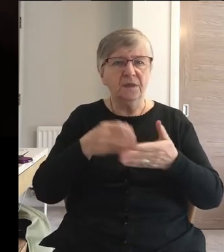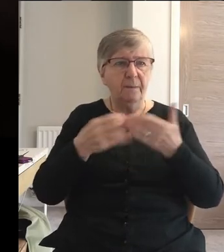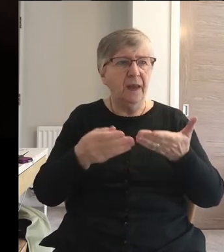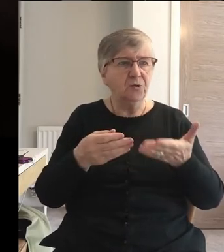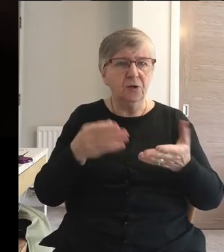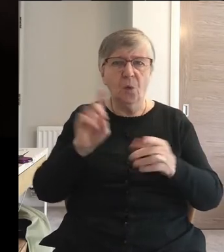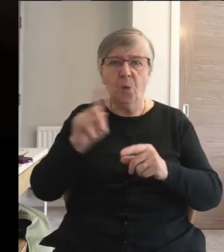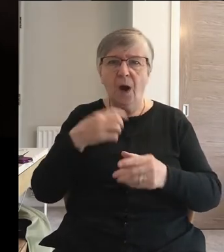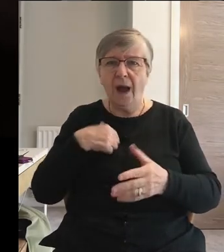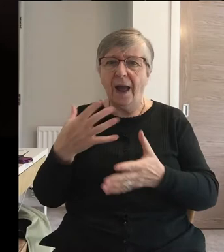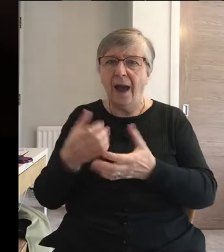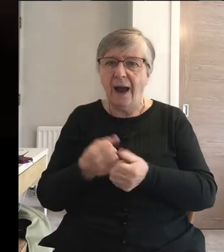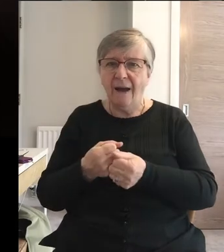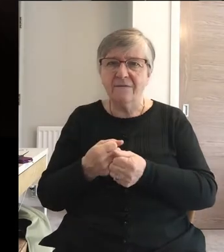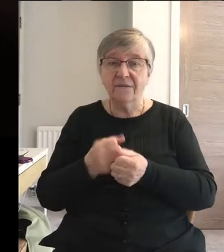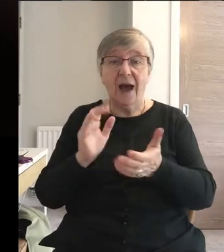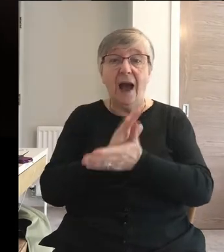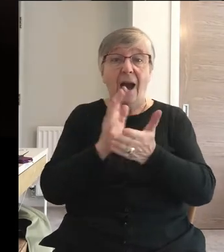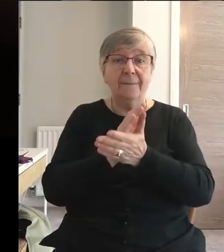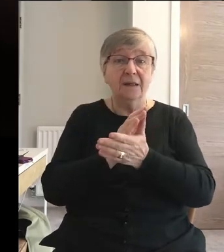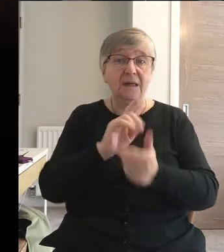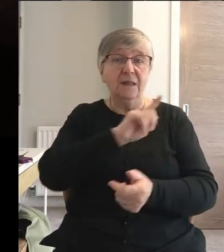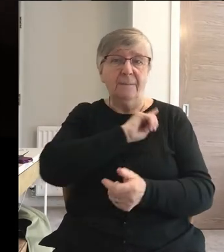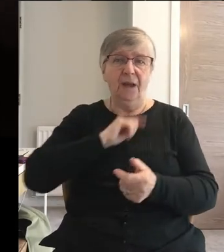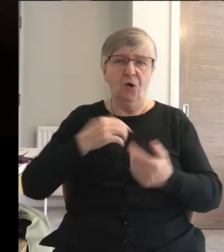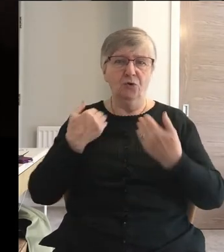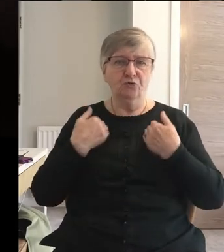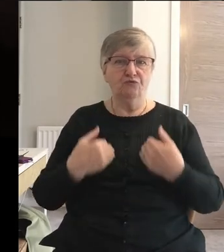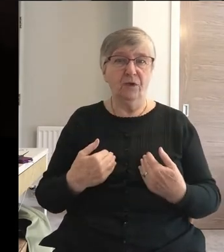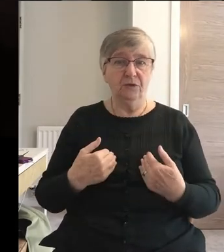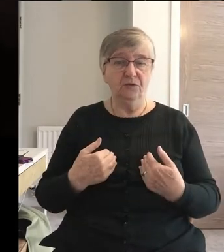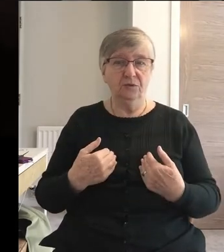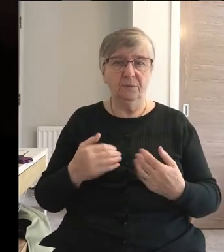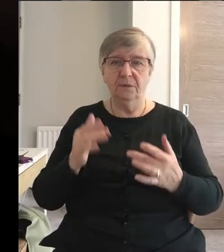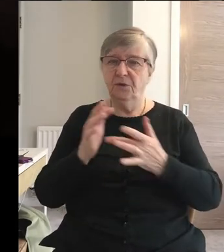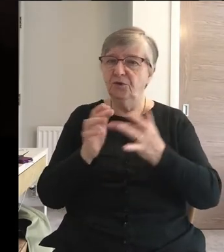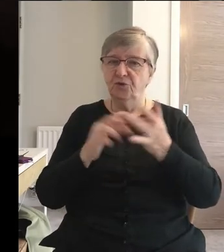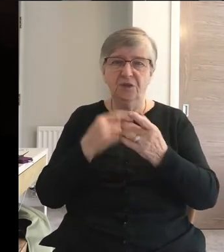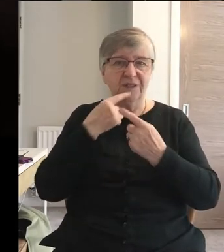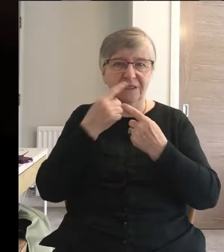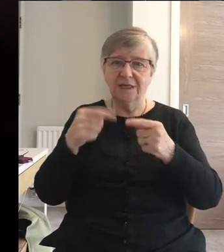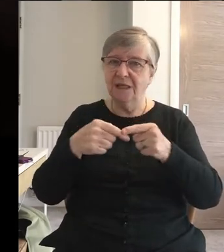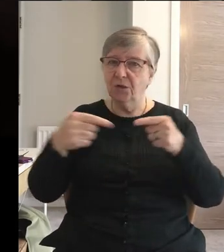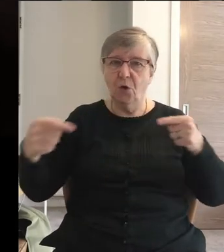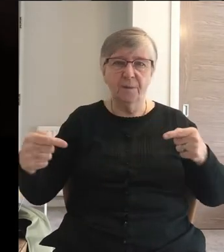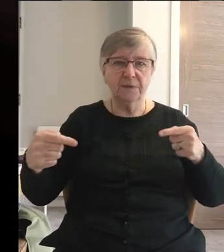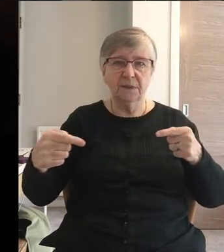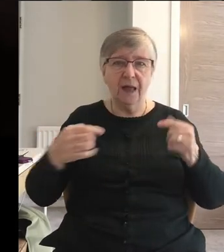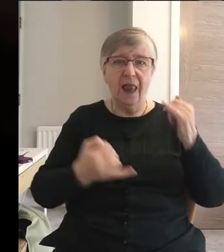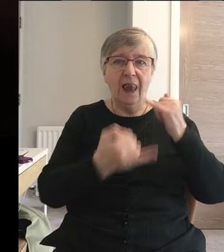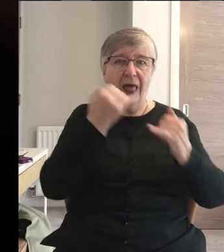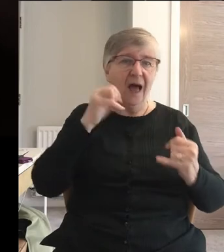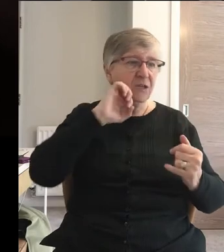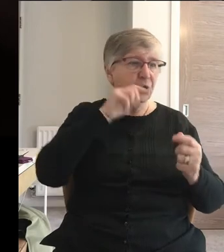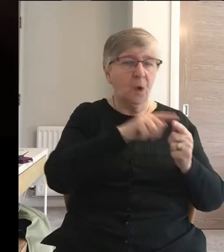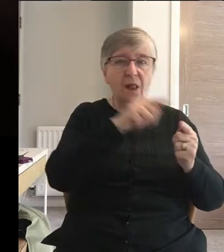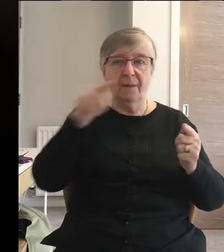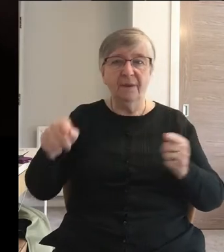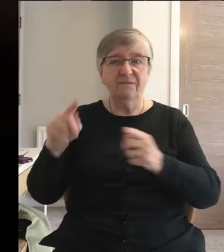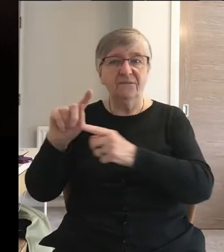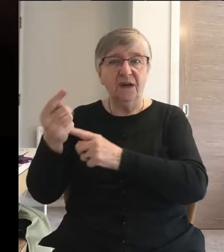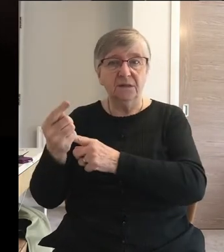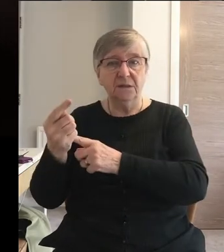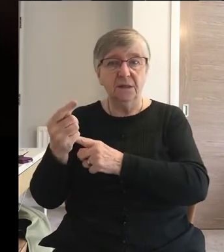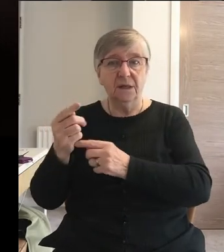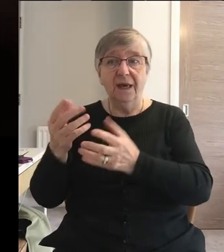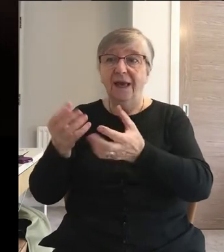is seen as a function of wealth. But Jesus says the exact opposite. He says the last will be first. He says giving is better